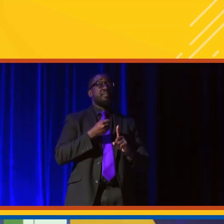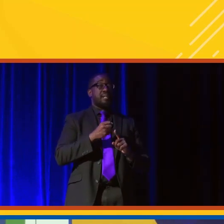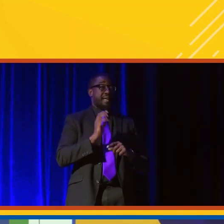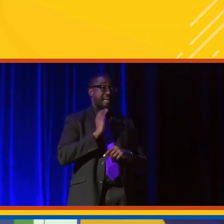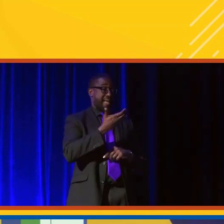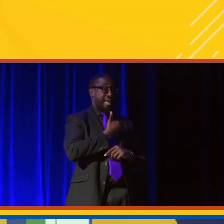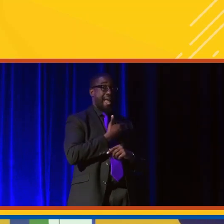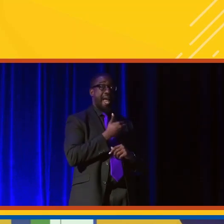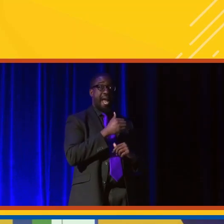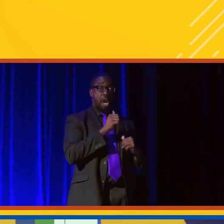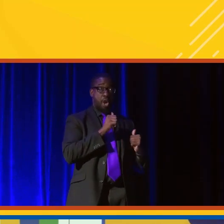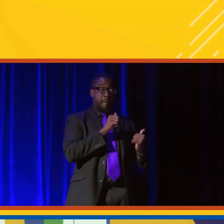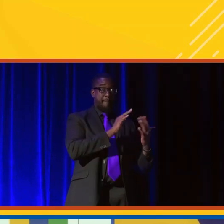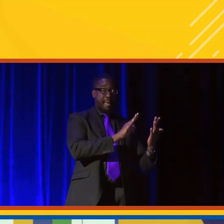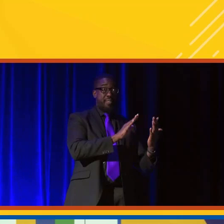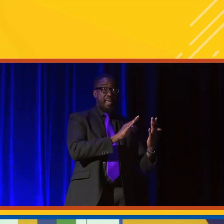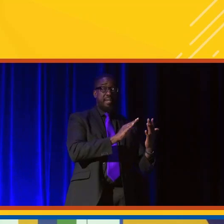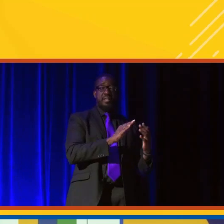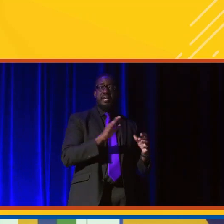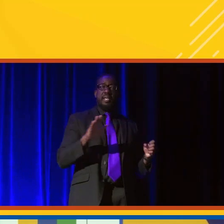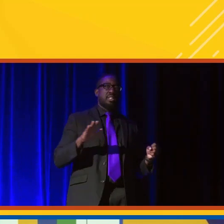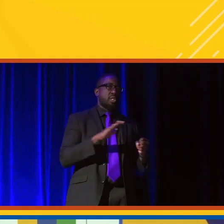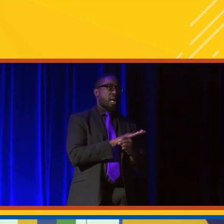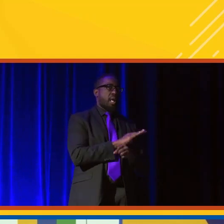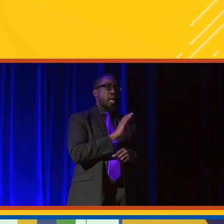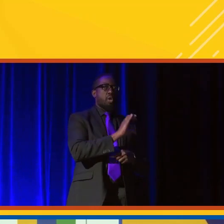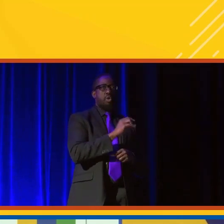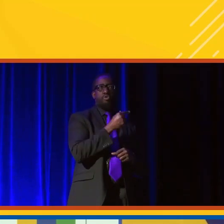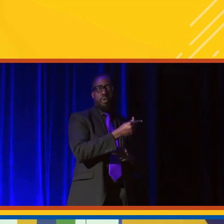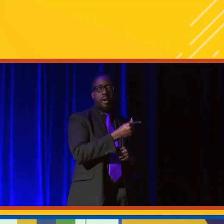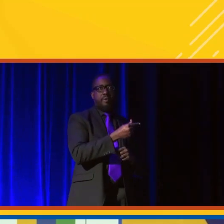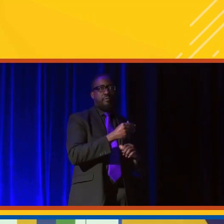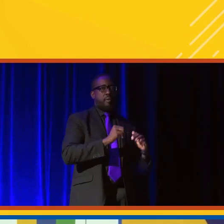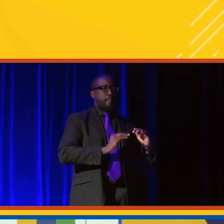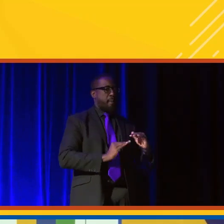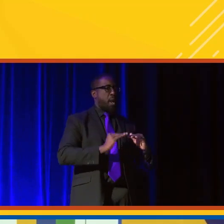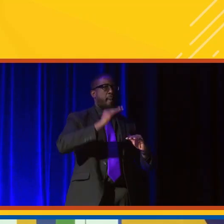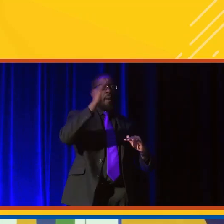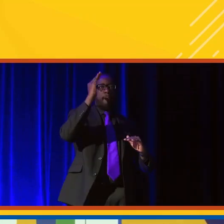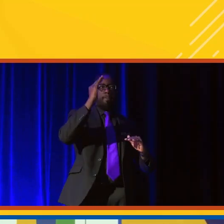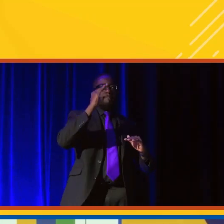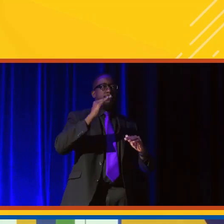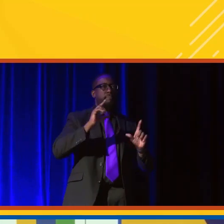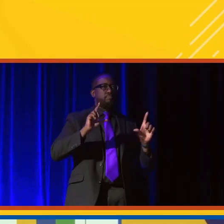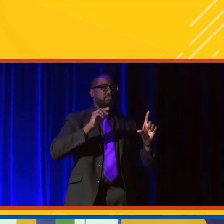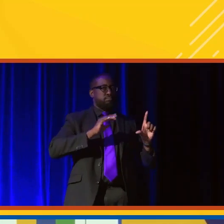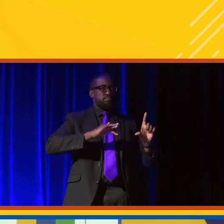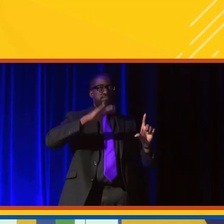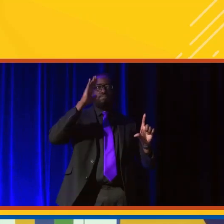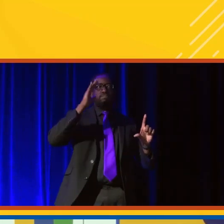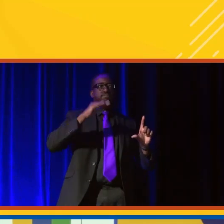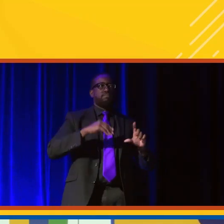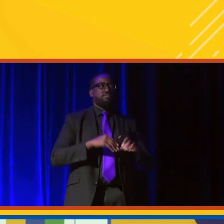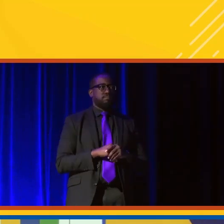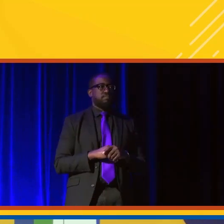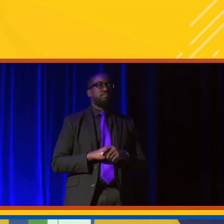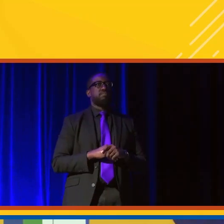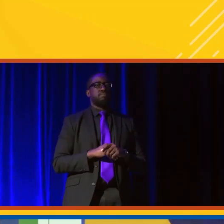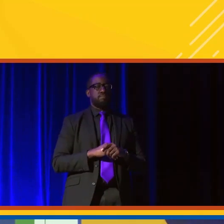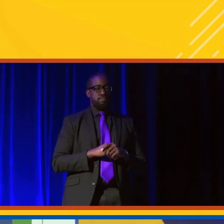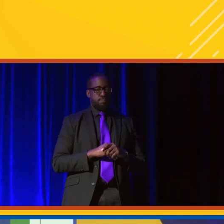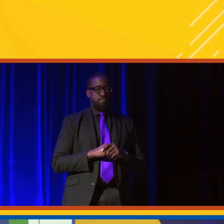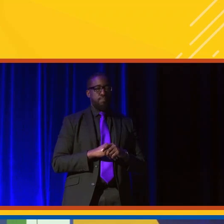is entirely coarse-grained, entirely bottom-up, purely coarse-grained electronic structure, purely coarse-grained structural prediction of liquid